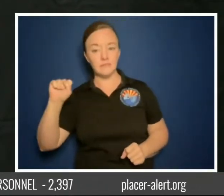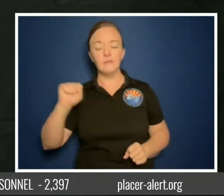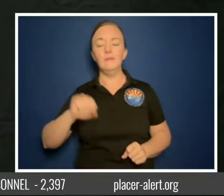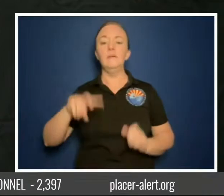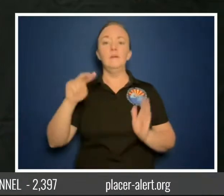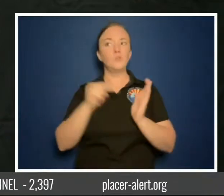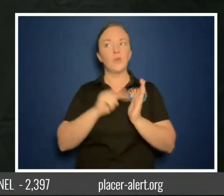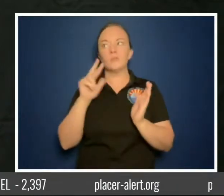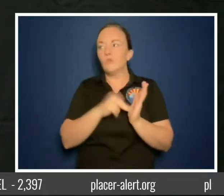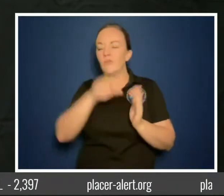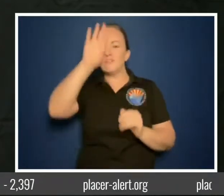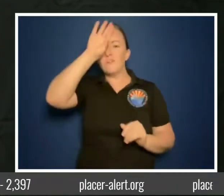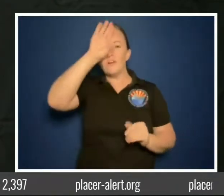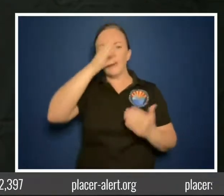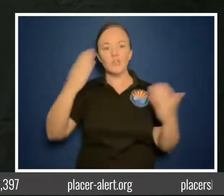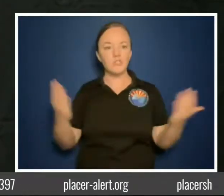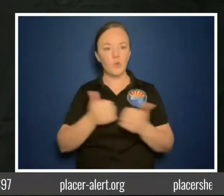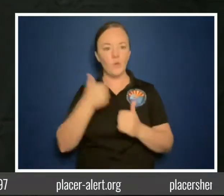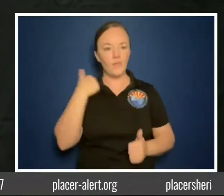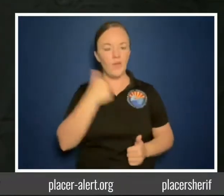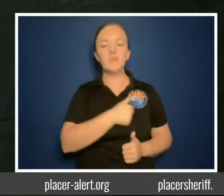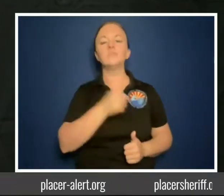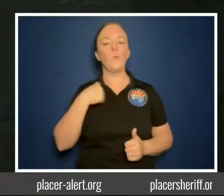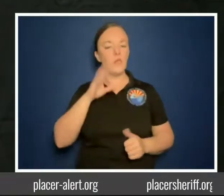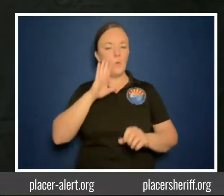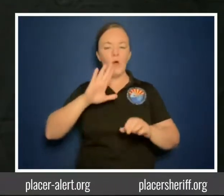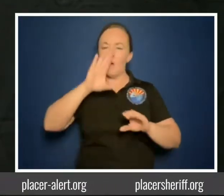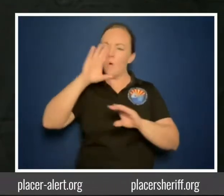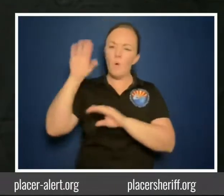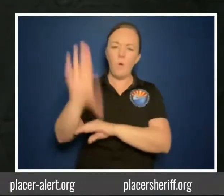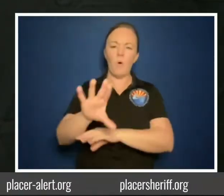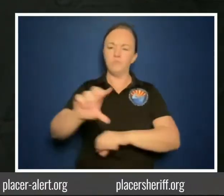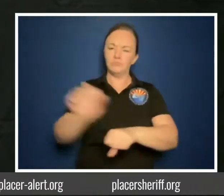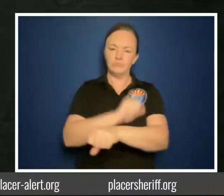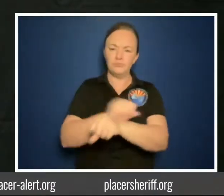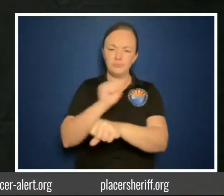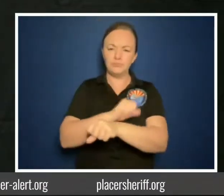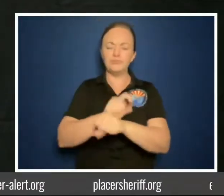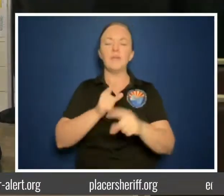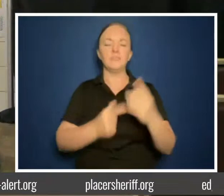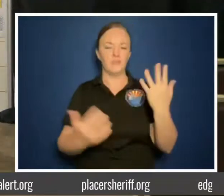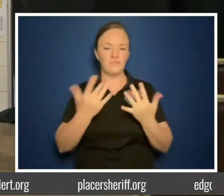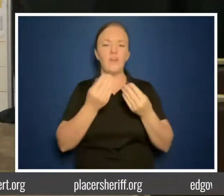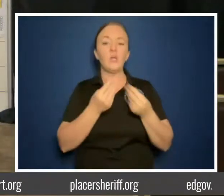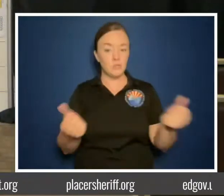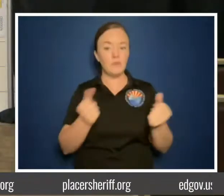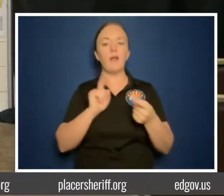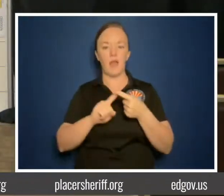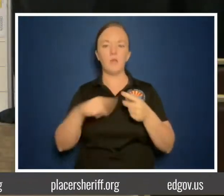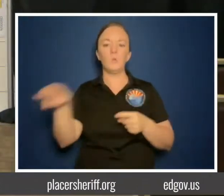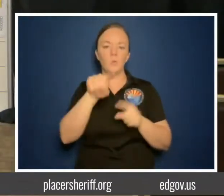us, that we're going to spare no effort until this fire is done and we have you people home again. So thank you very much.